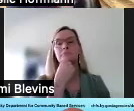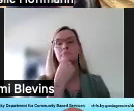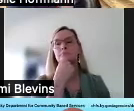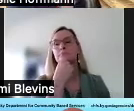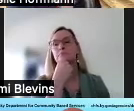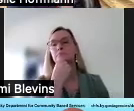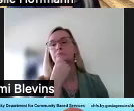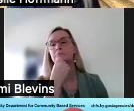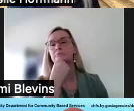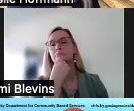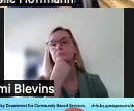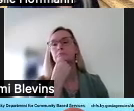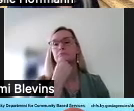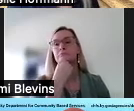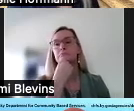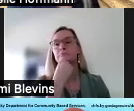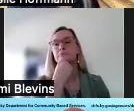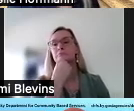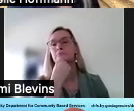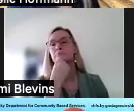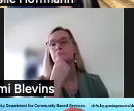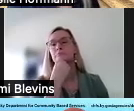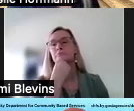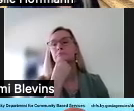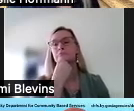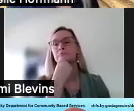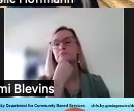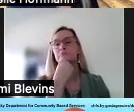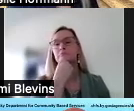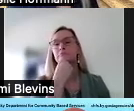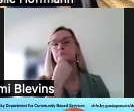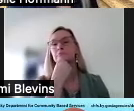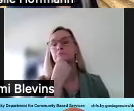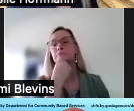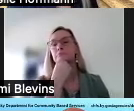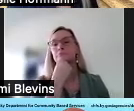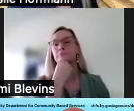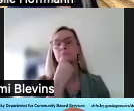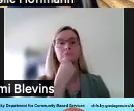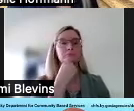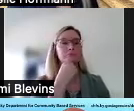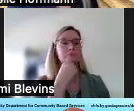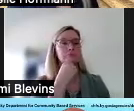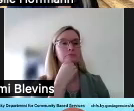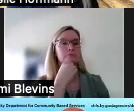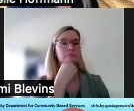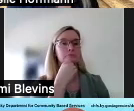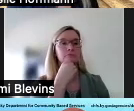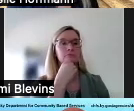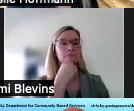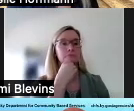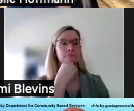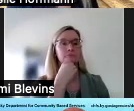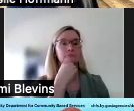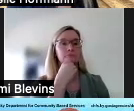inpatient unit at River Valley. There are special contracts that allow for residential treatments and inpatient hospitalizations for